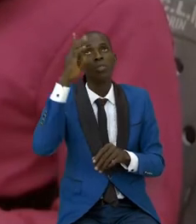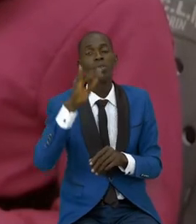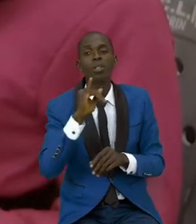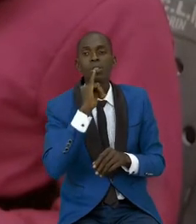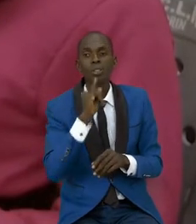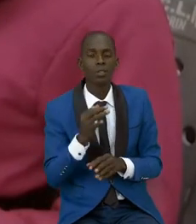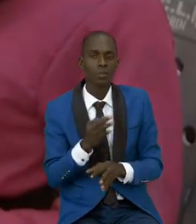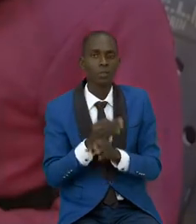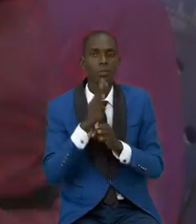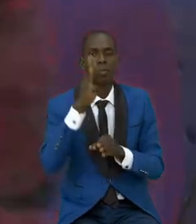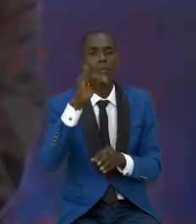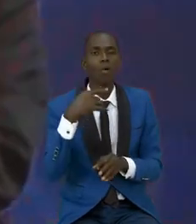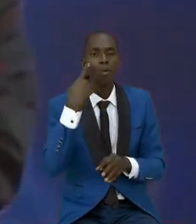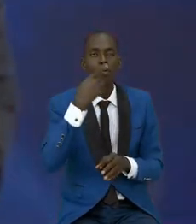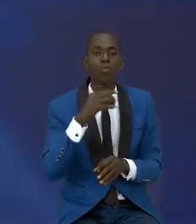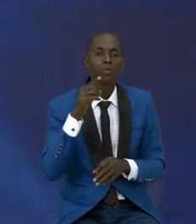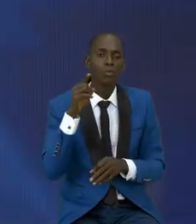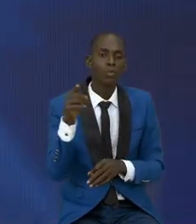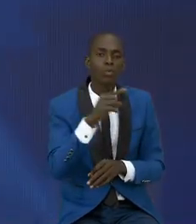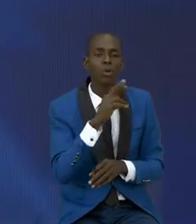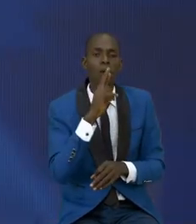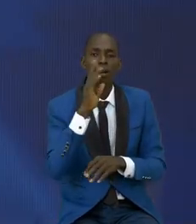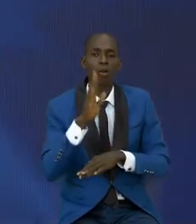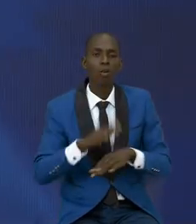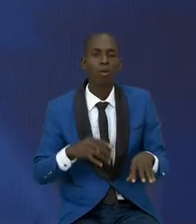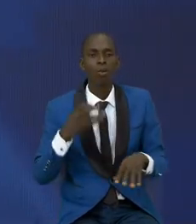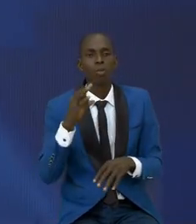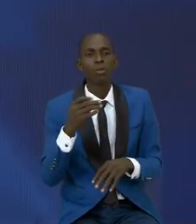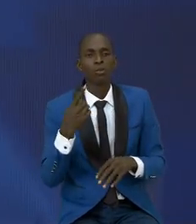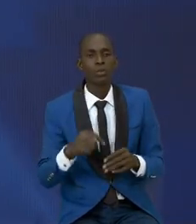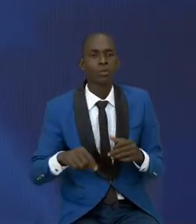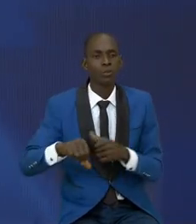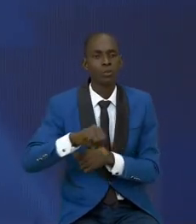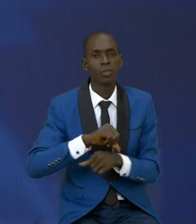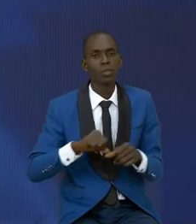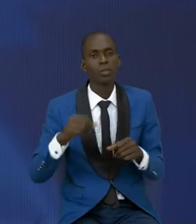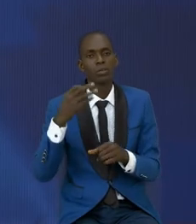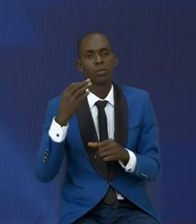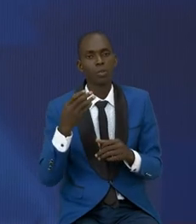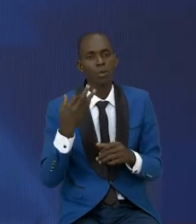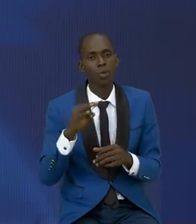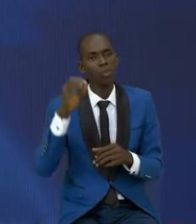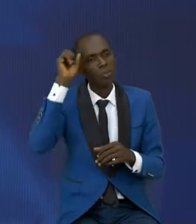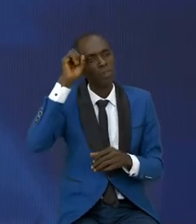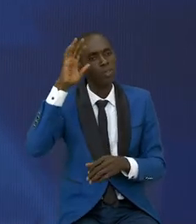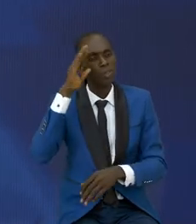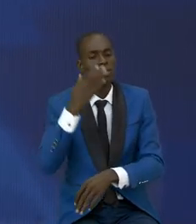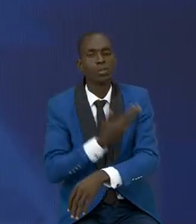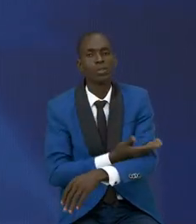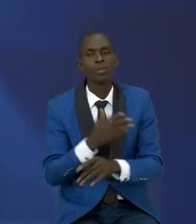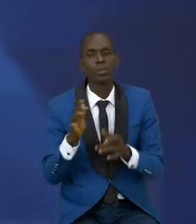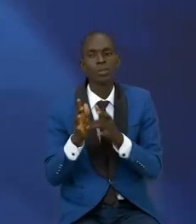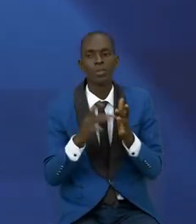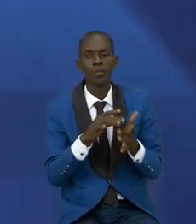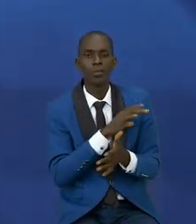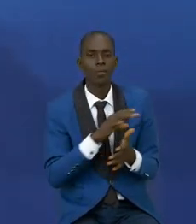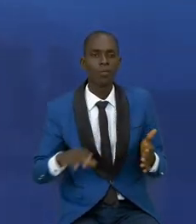are called unto the fellowship of his Son, Jesus Christ,